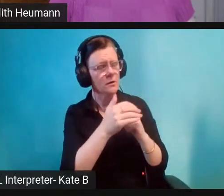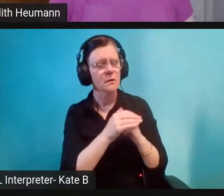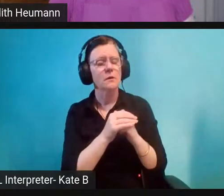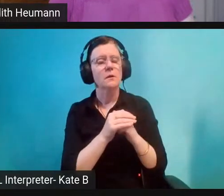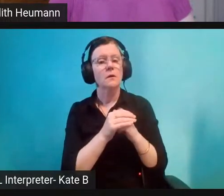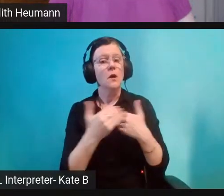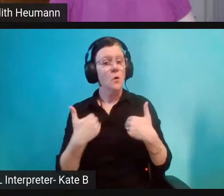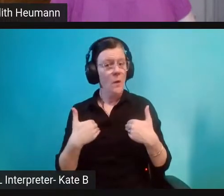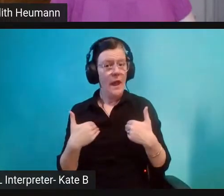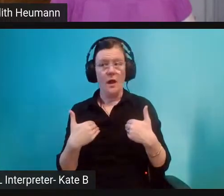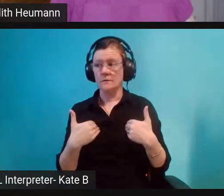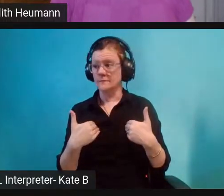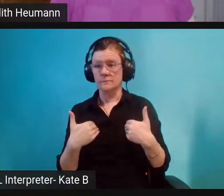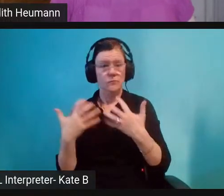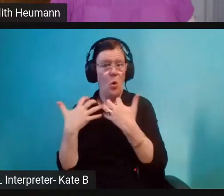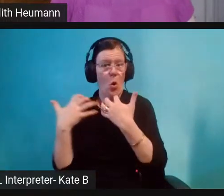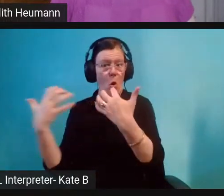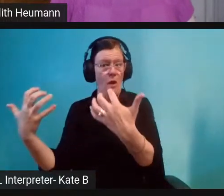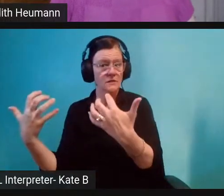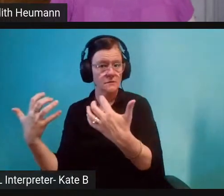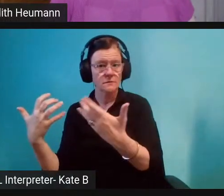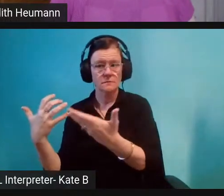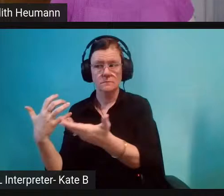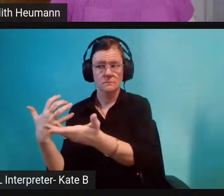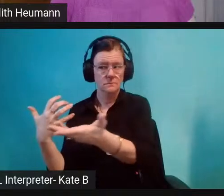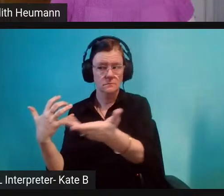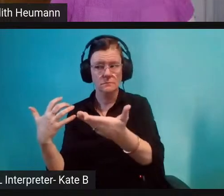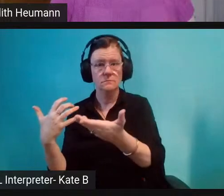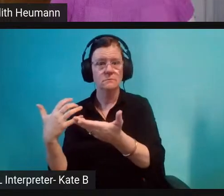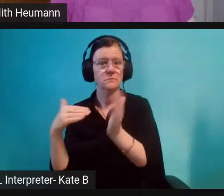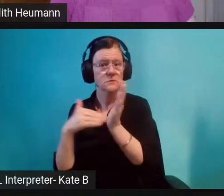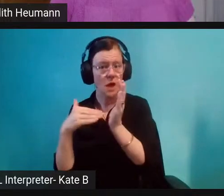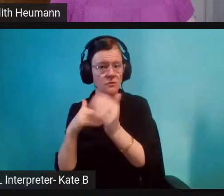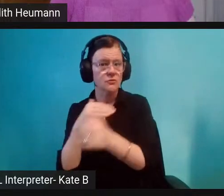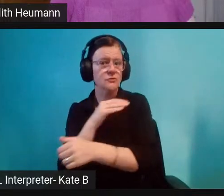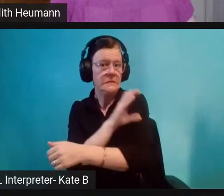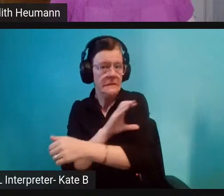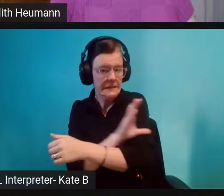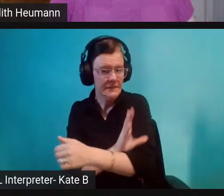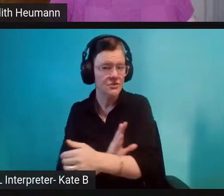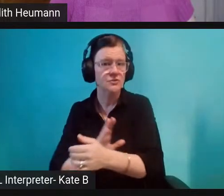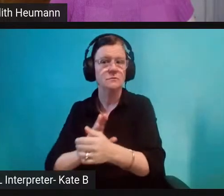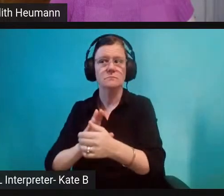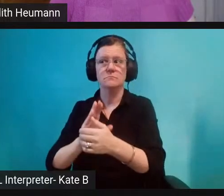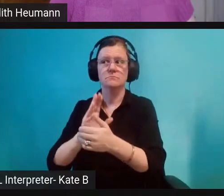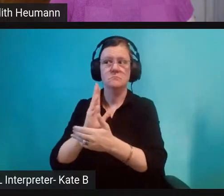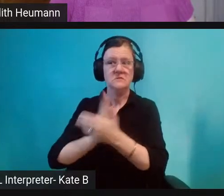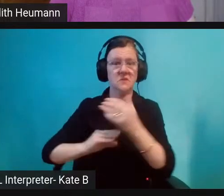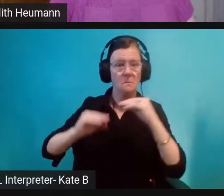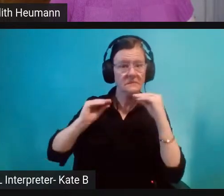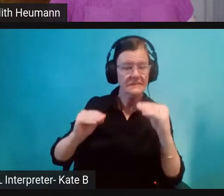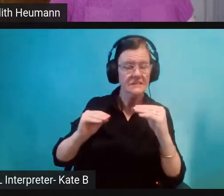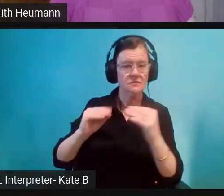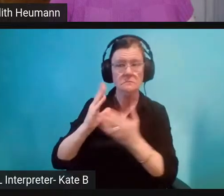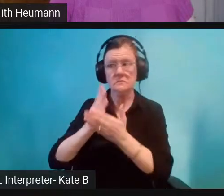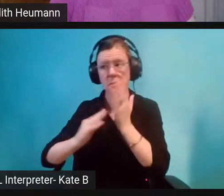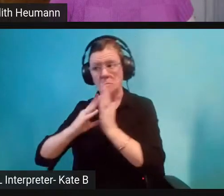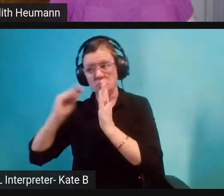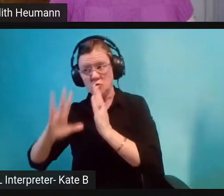who are participating in this who are in practice, and some who are in educational programs to